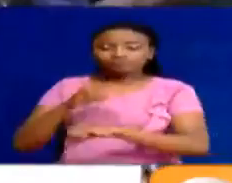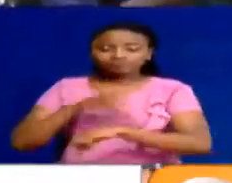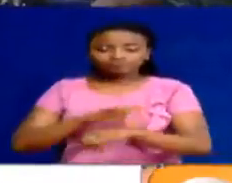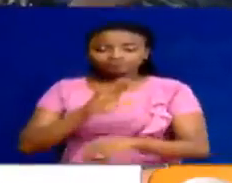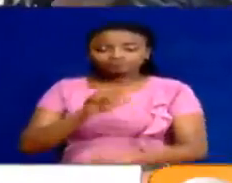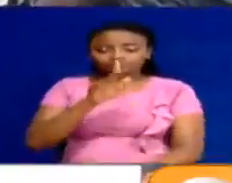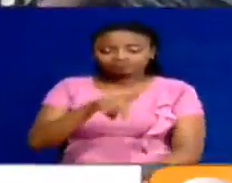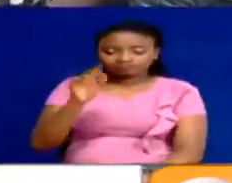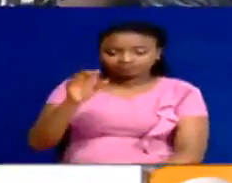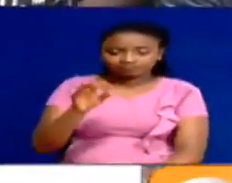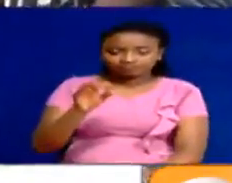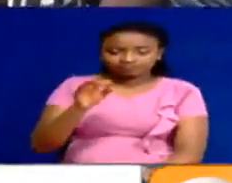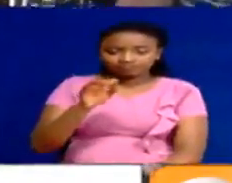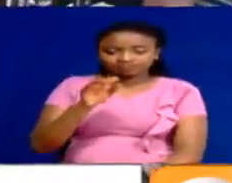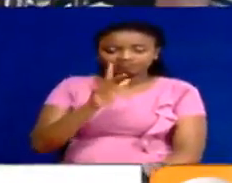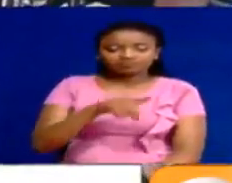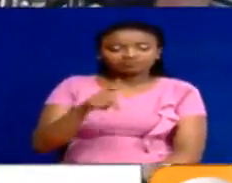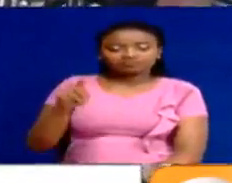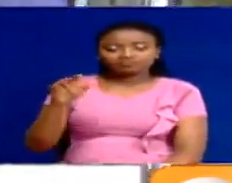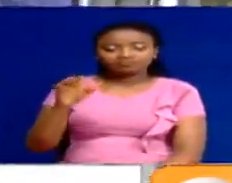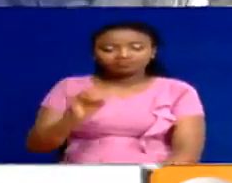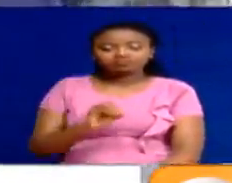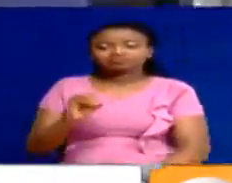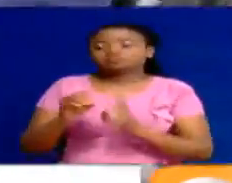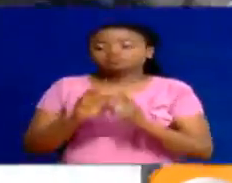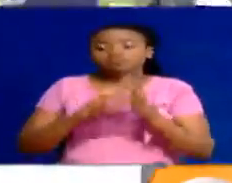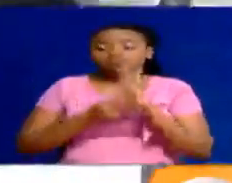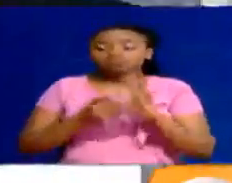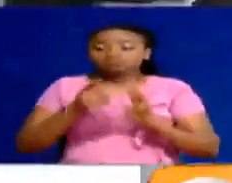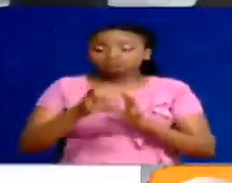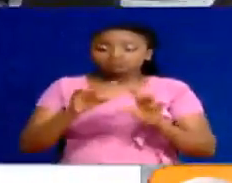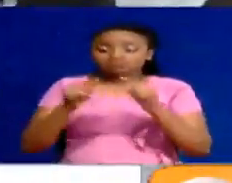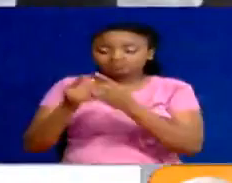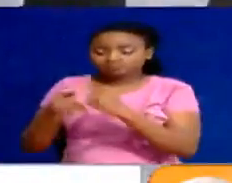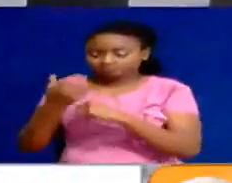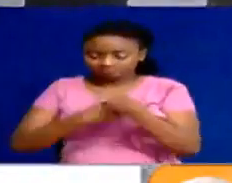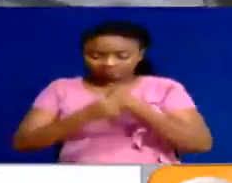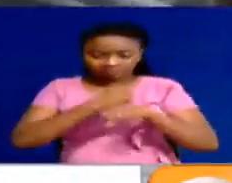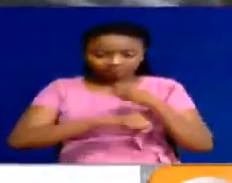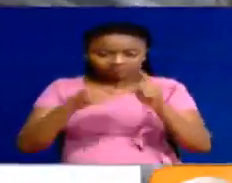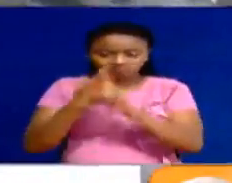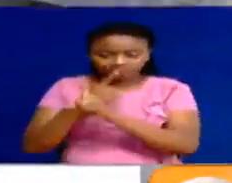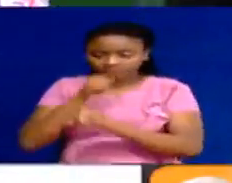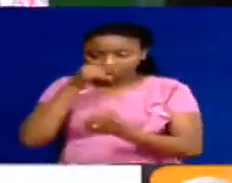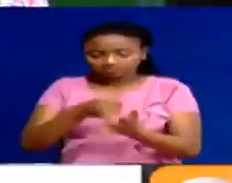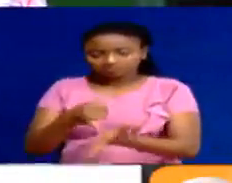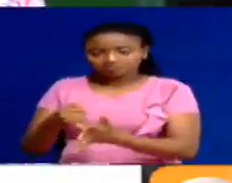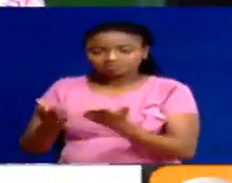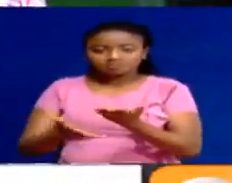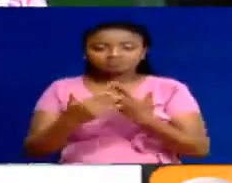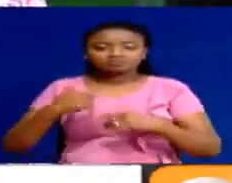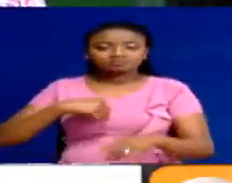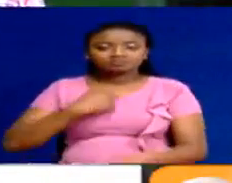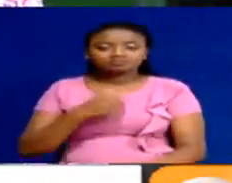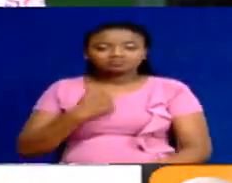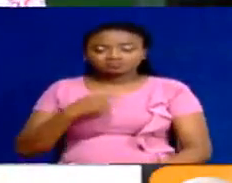in collaboration with Ndoto Zetu by Safaricom, the group has been engaging in such economic activities to sustain themselves. Our